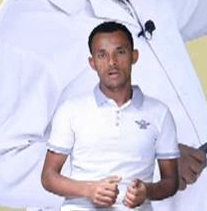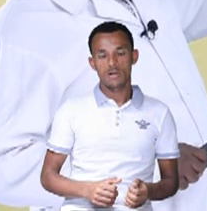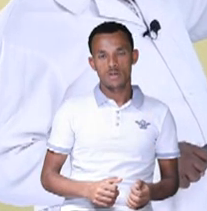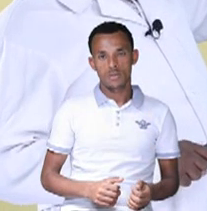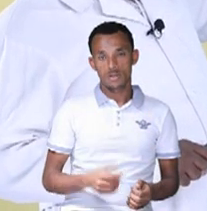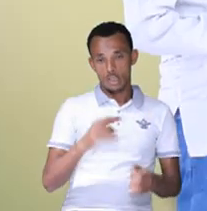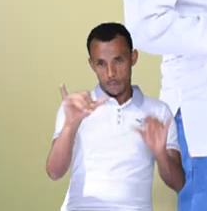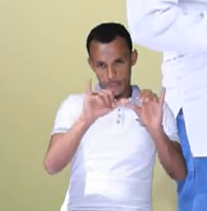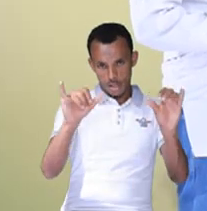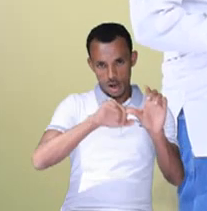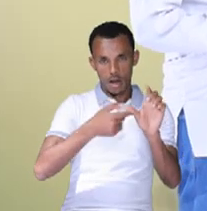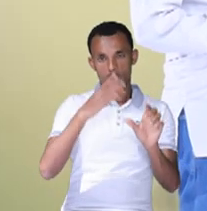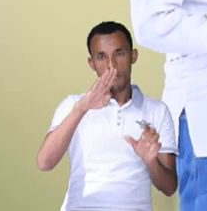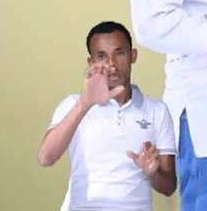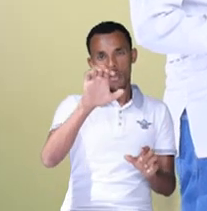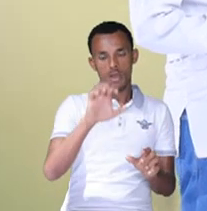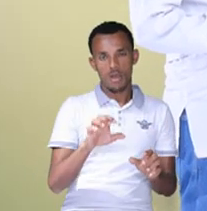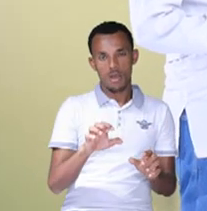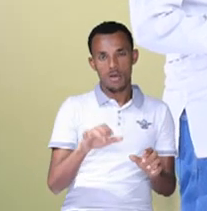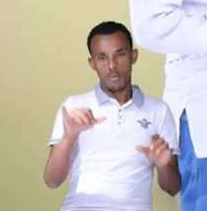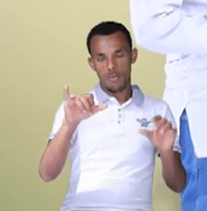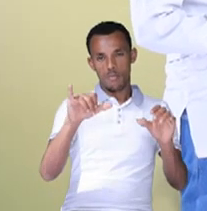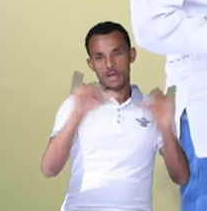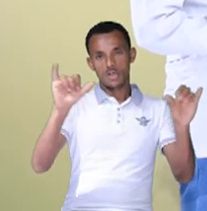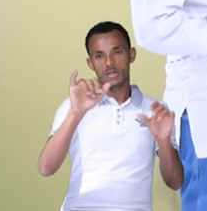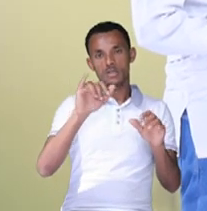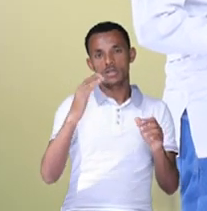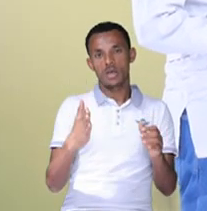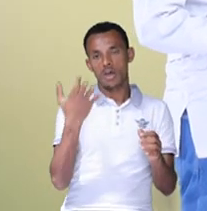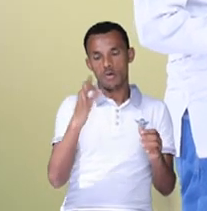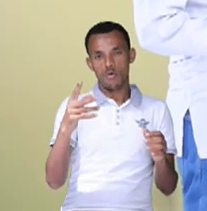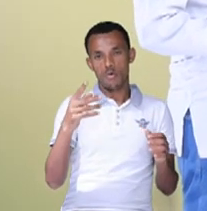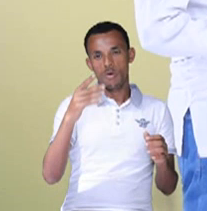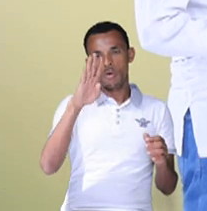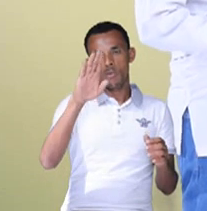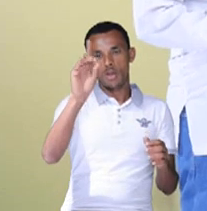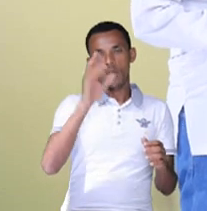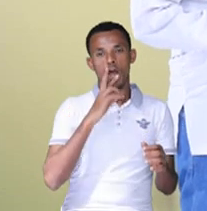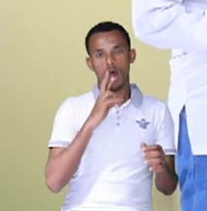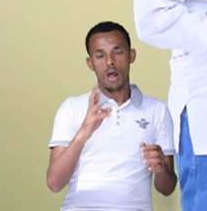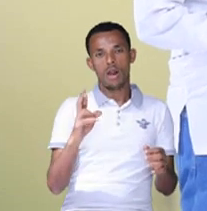the measure angle BD, measure side of the length of a measure of the side of BD are